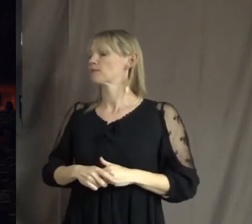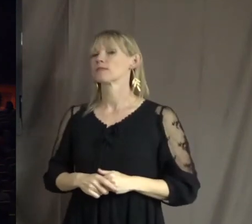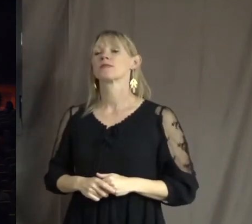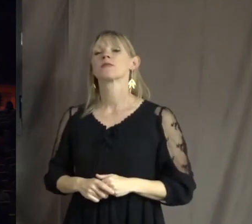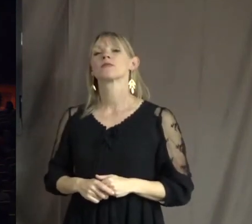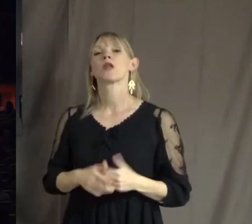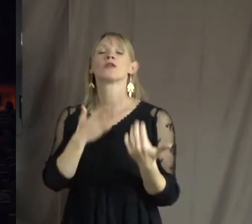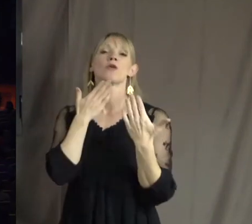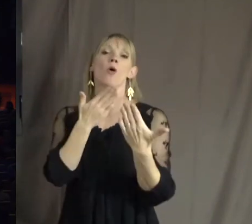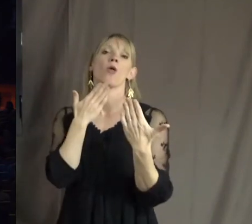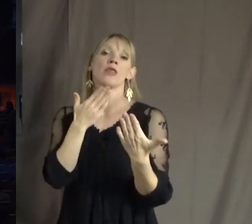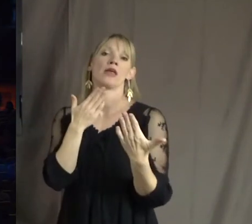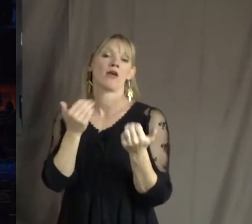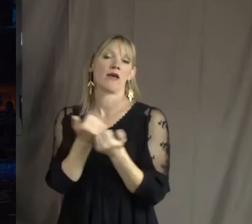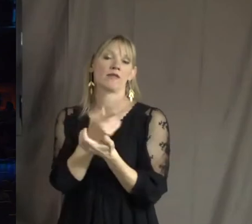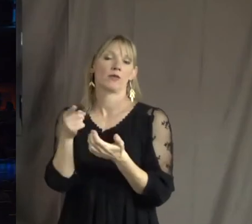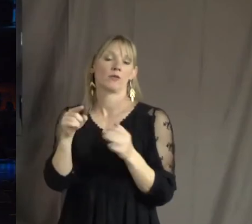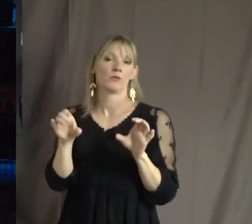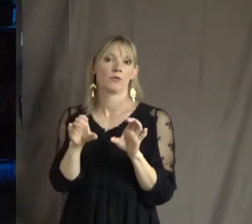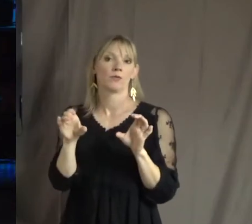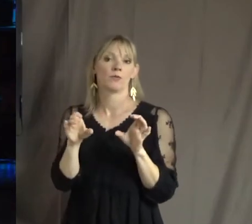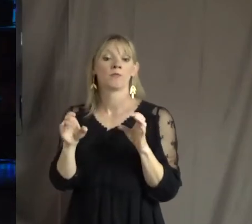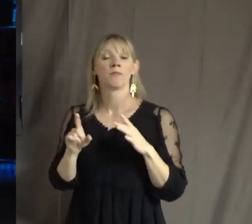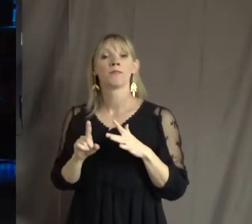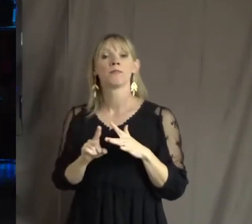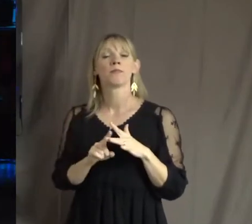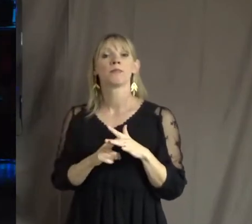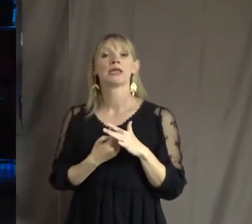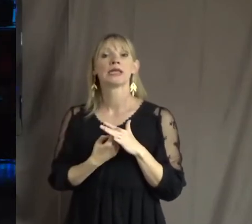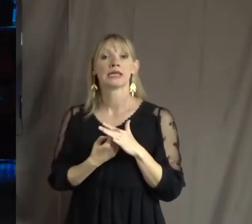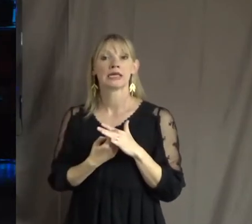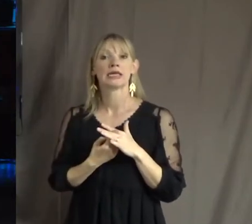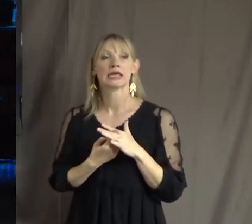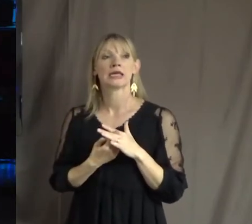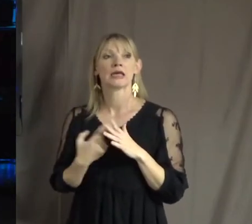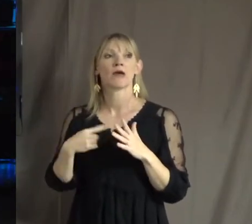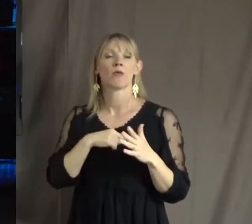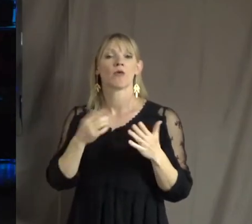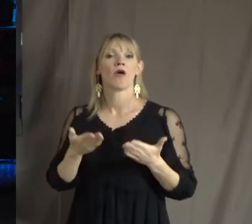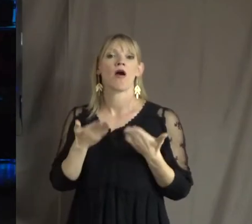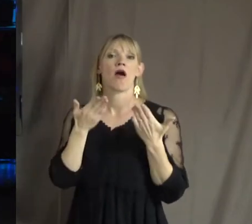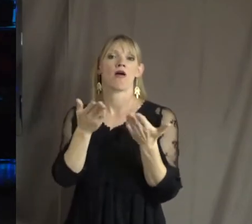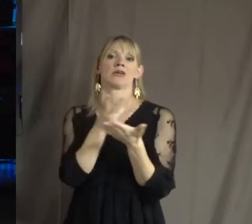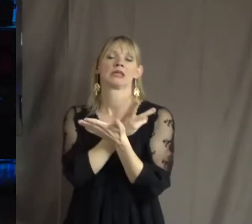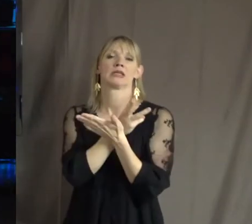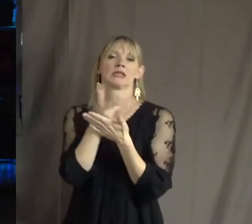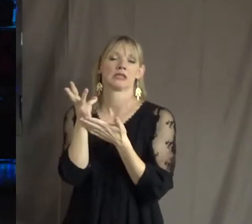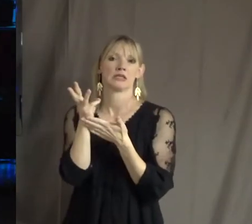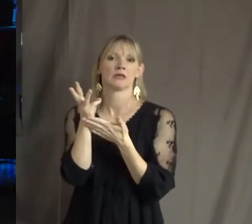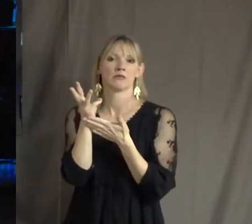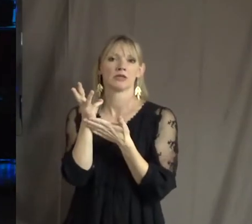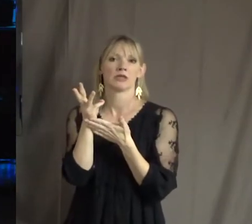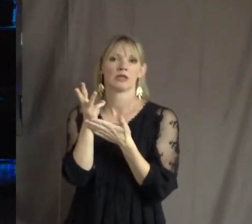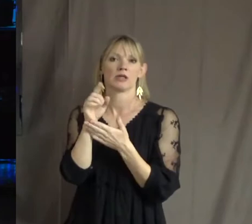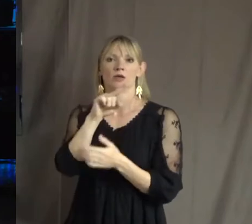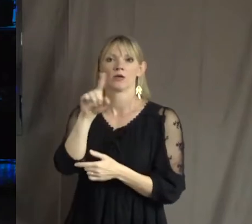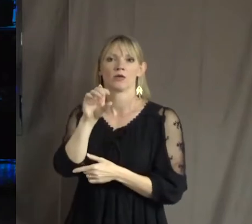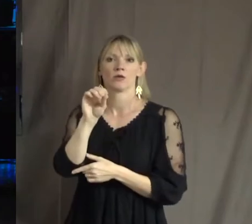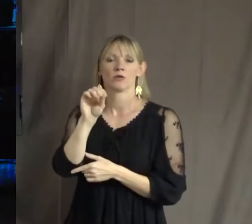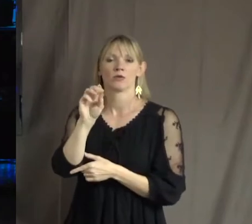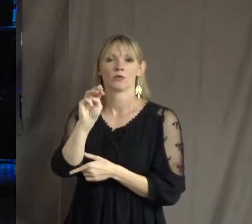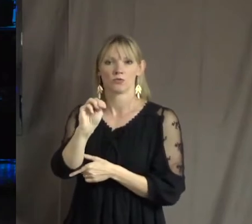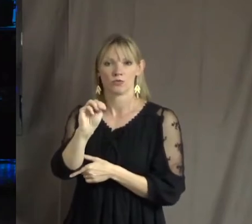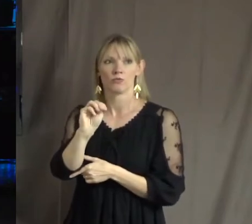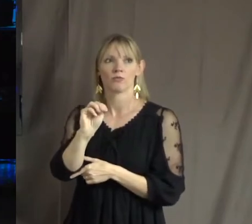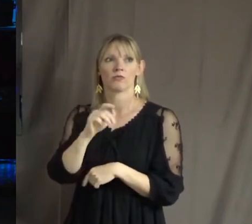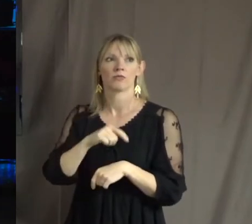So thank you for what you do. And in the beginning of we've been just offering a 6-week piece through this Zoom time, but we usually